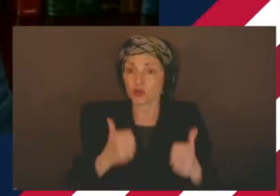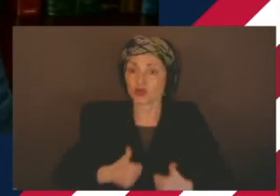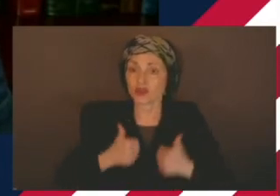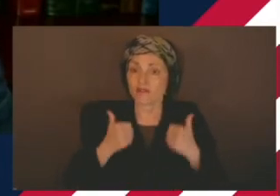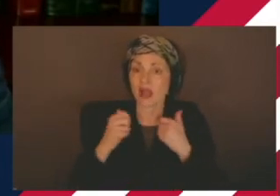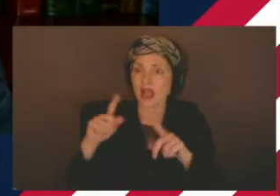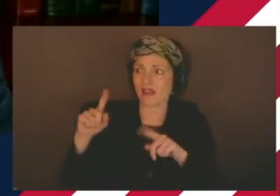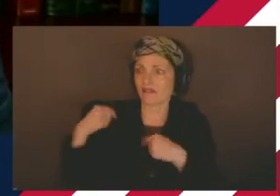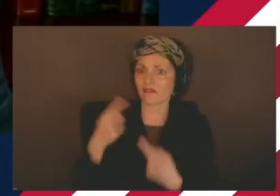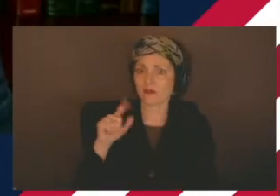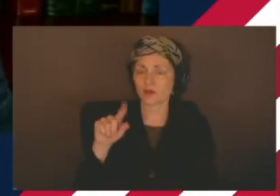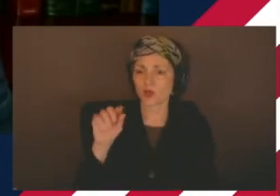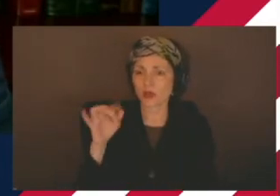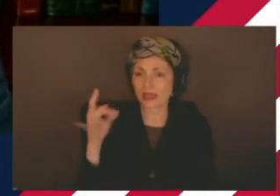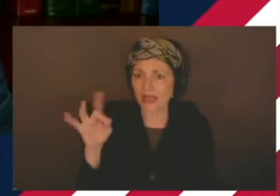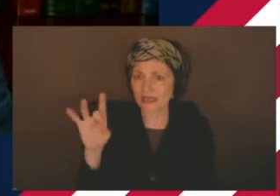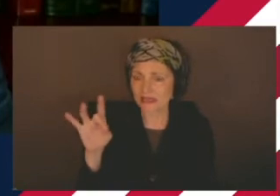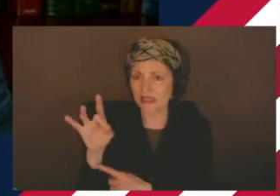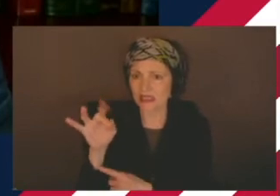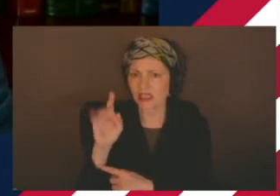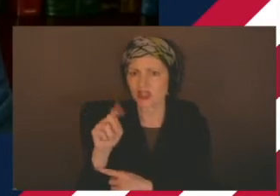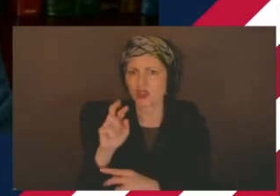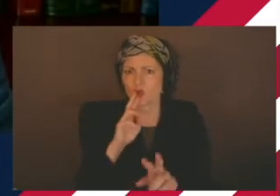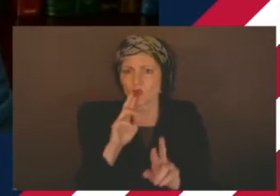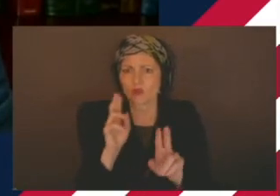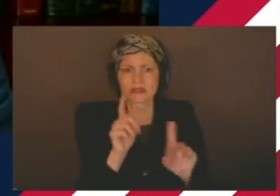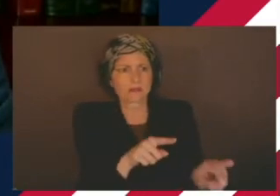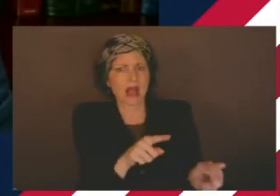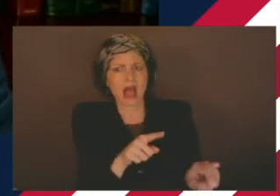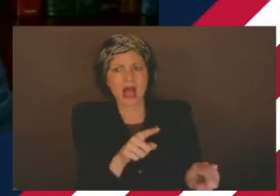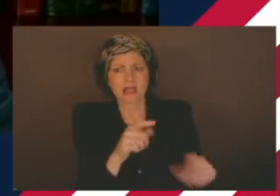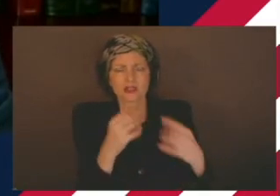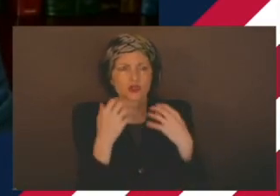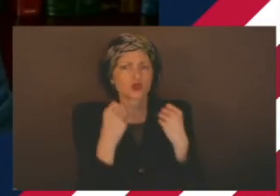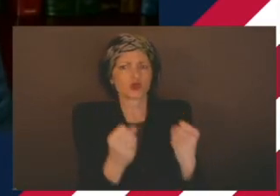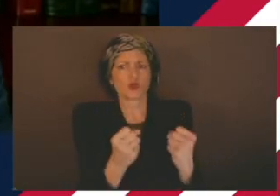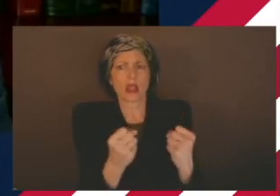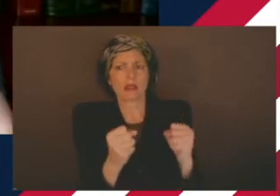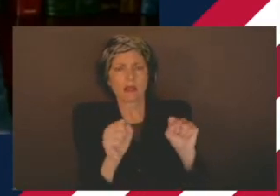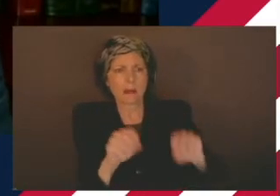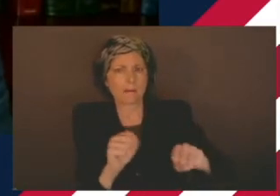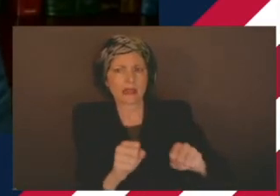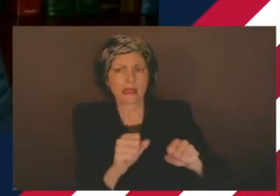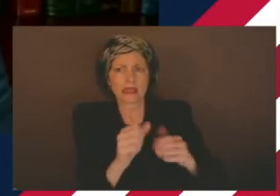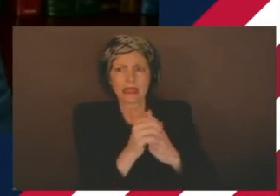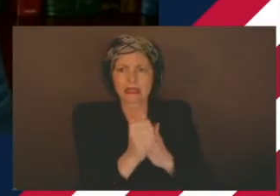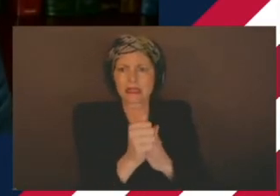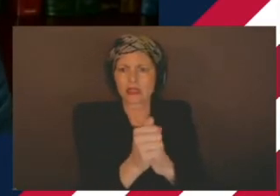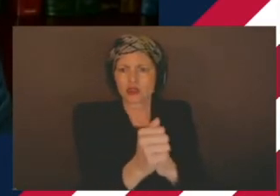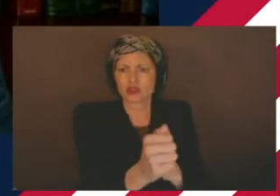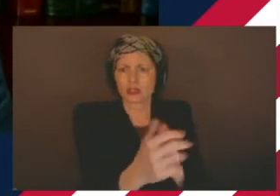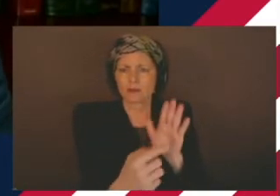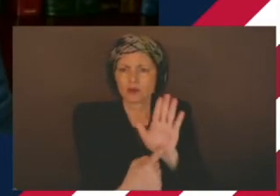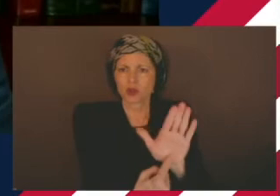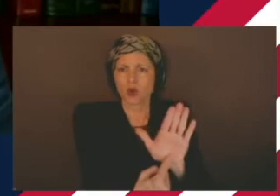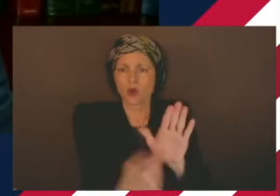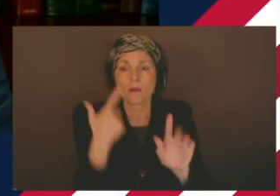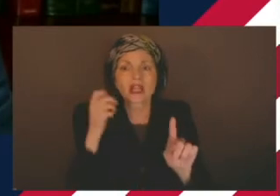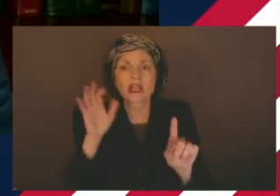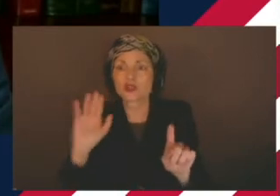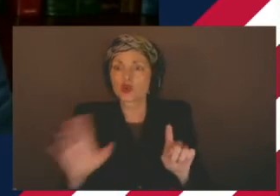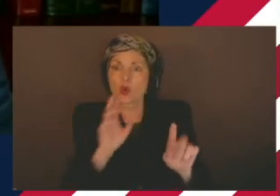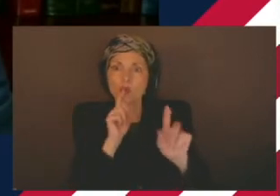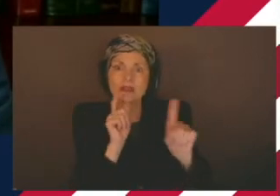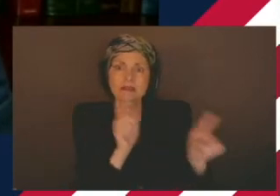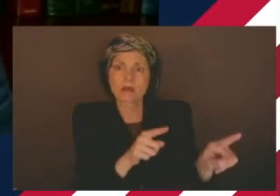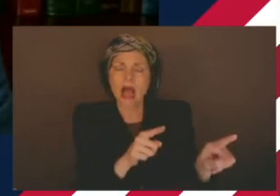strength, vulnerability, valor, leadership. And so I want to thank you because you responded and stepped up to educate,